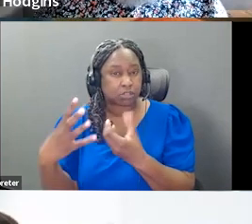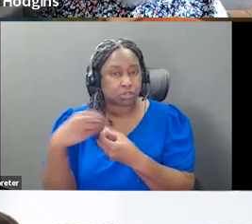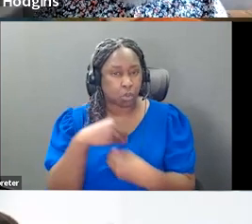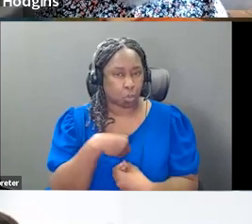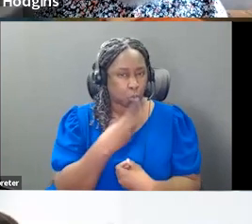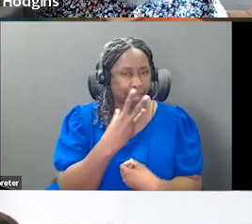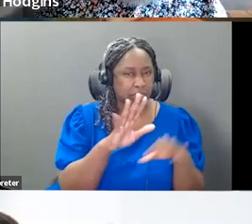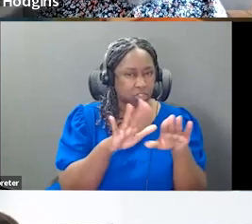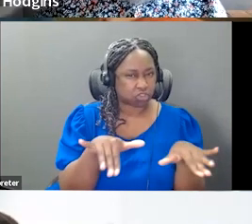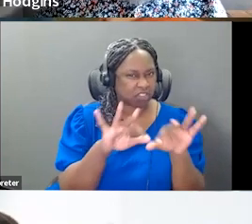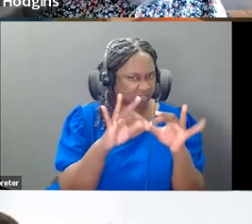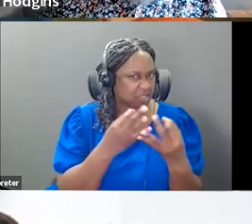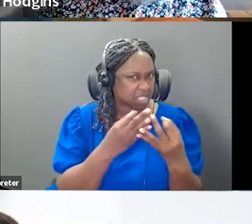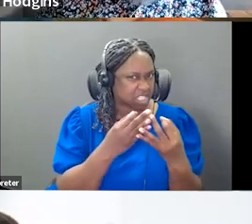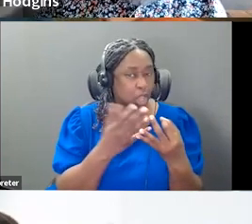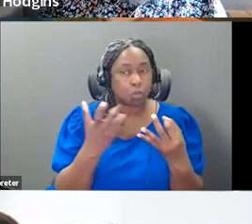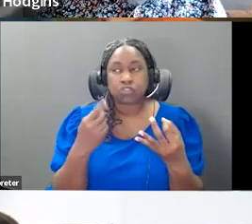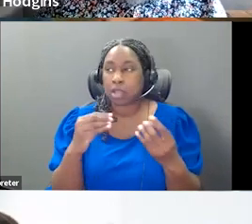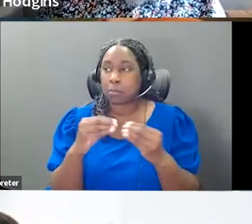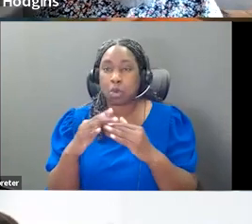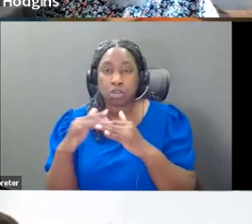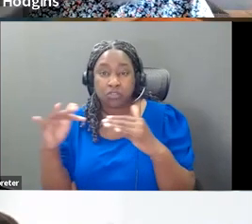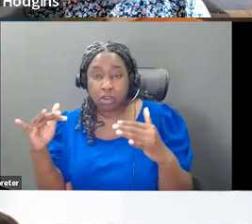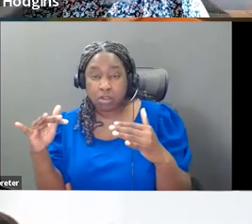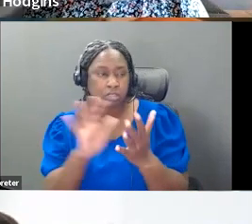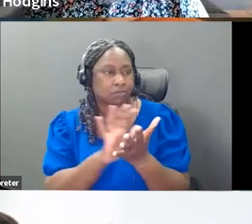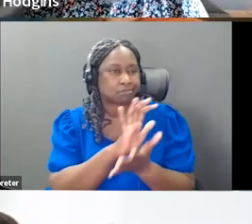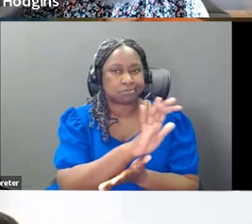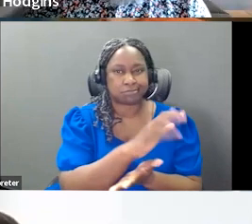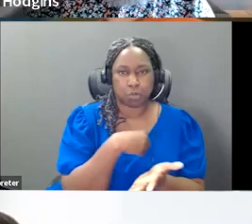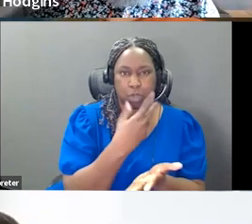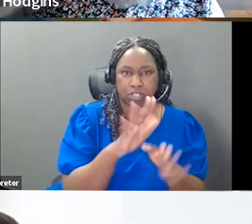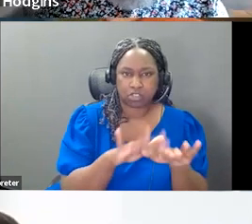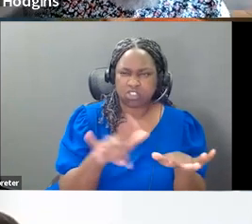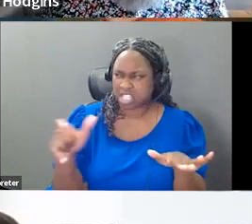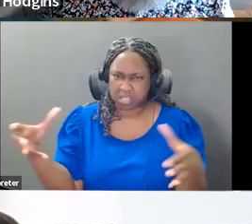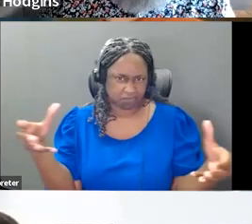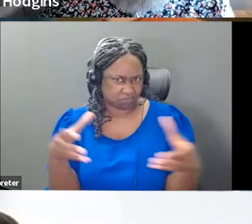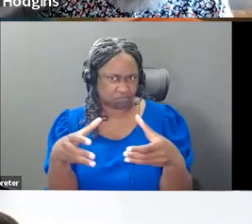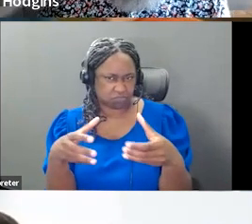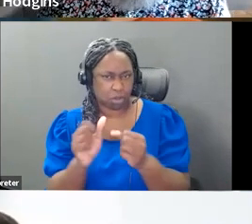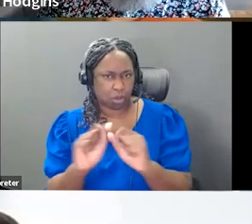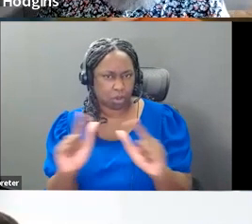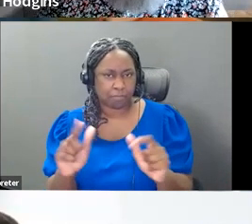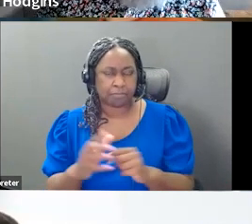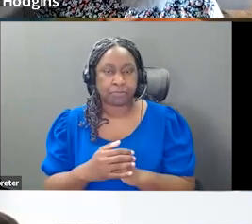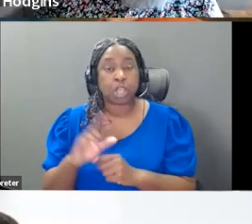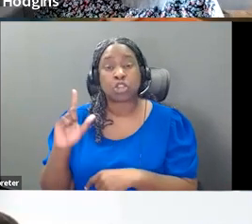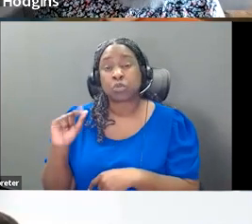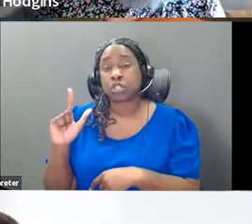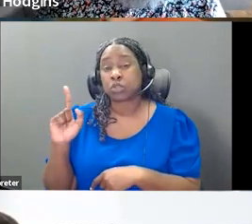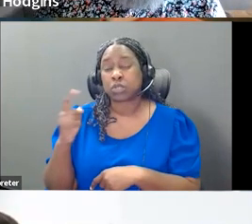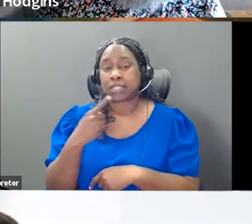sometimes get short shrift when we try to seek a more diverse set of images. Now, the foundation in 2021 announced that it was directing half